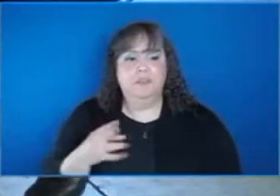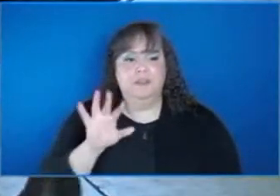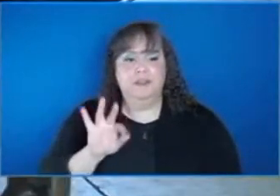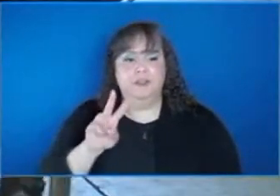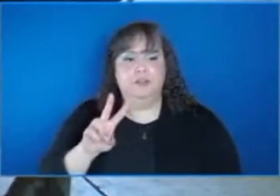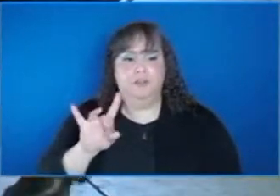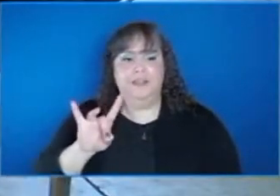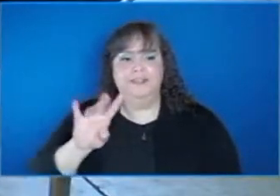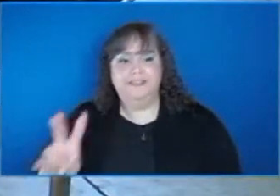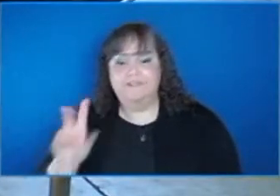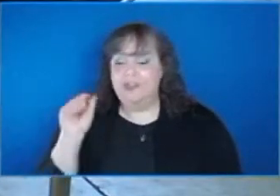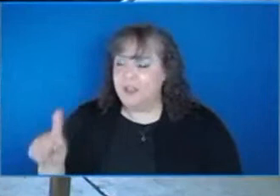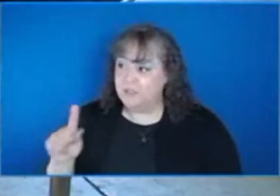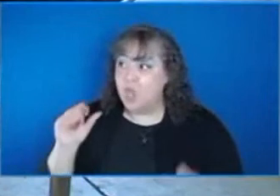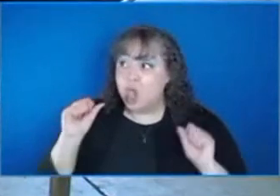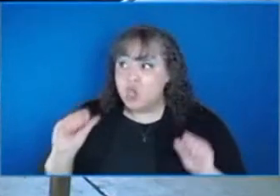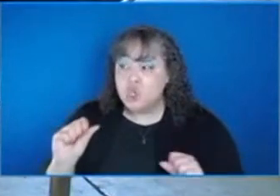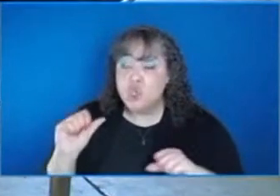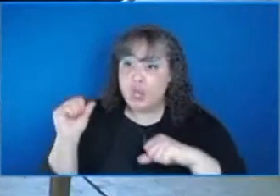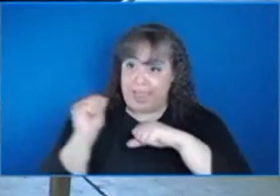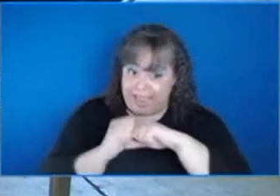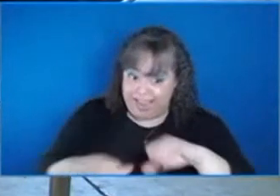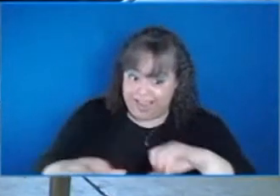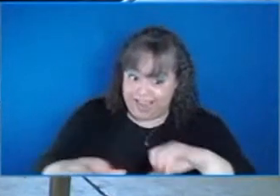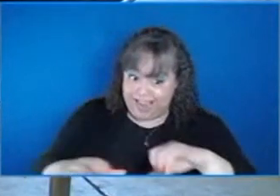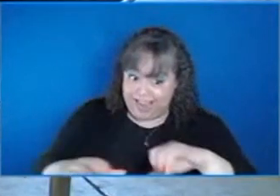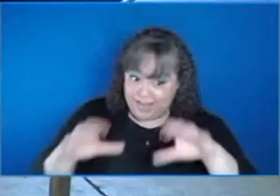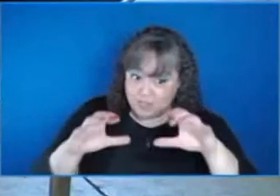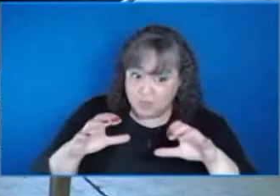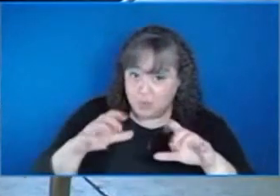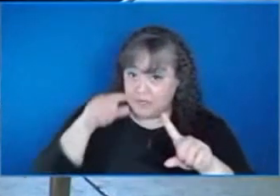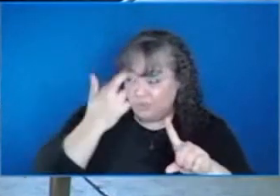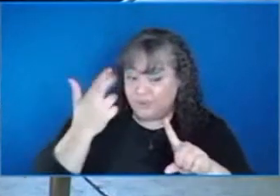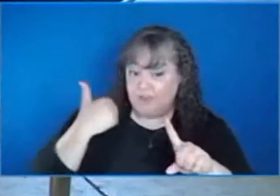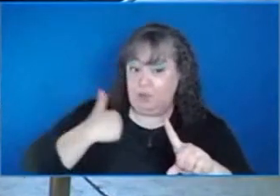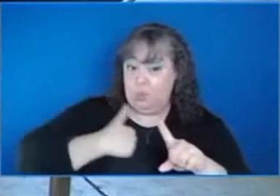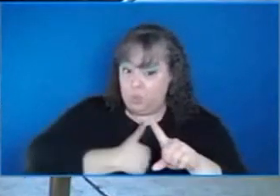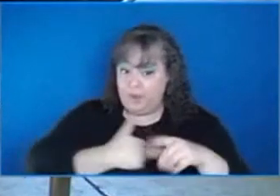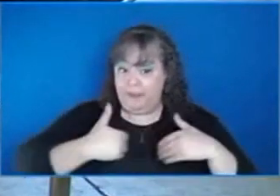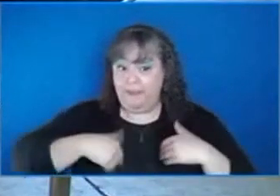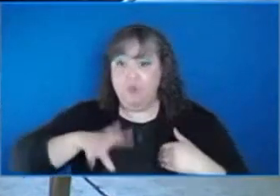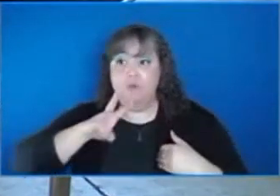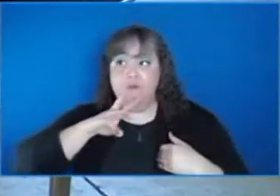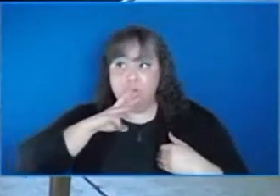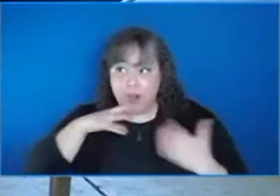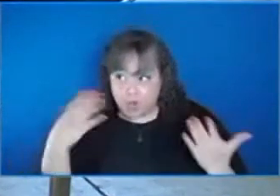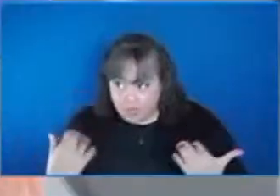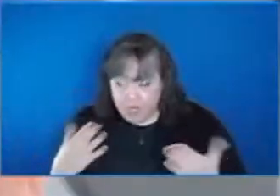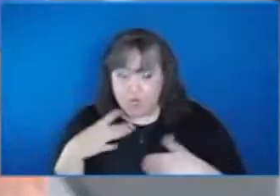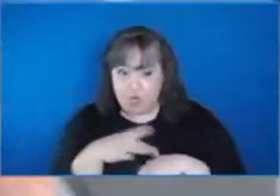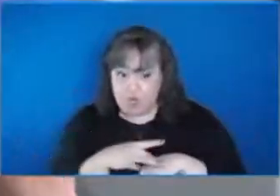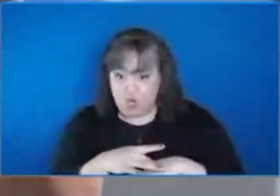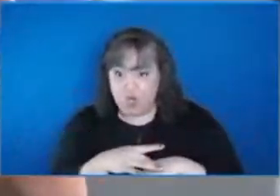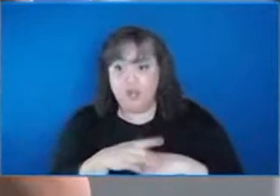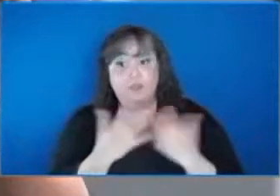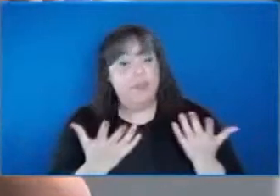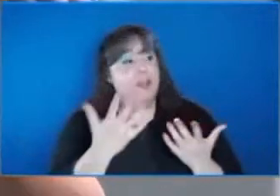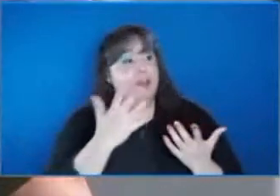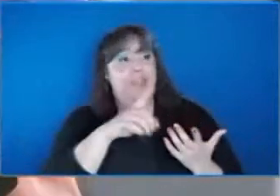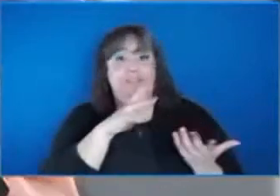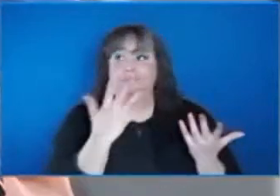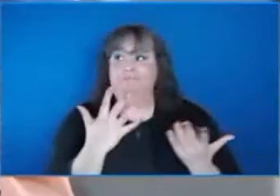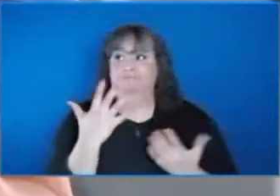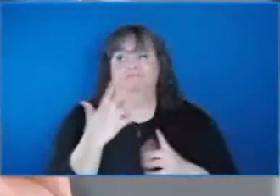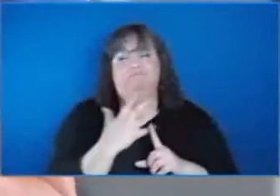a great question. Yeah, I mean, asteroids are fascinating objects. They're the relics of the early solar system. They were the building blocks